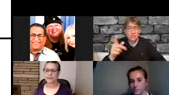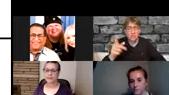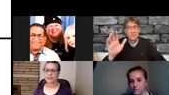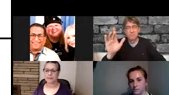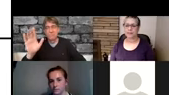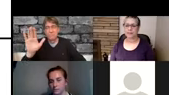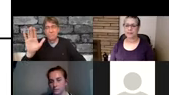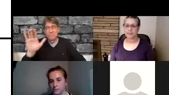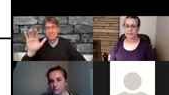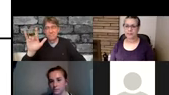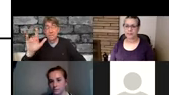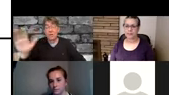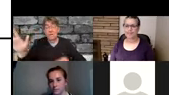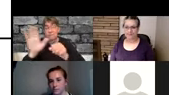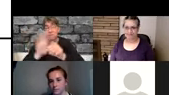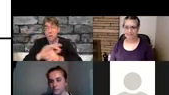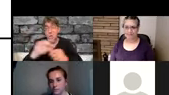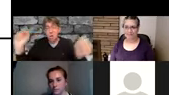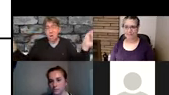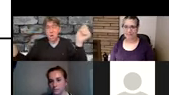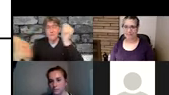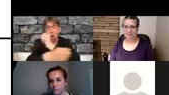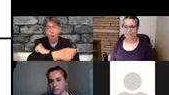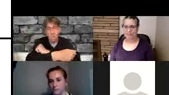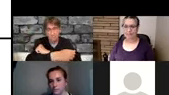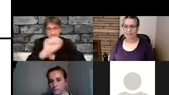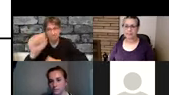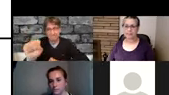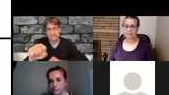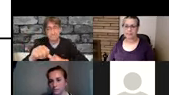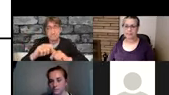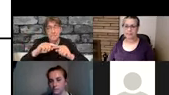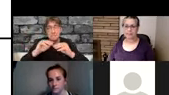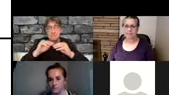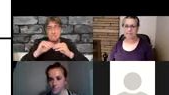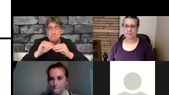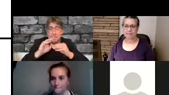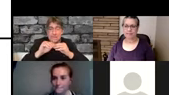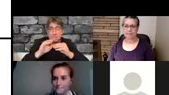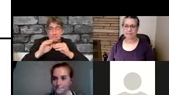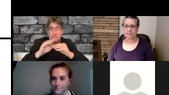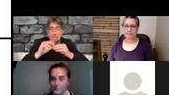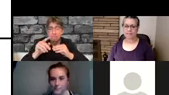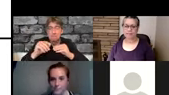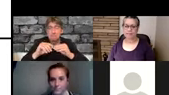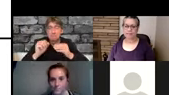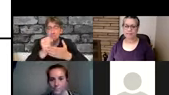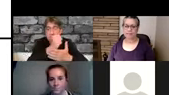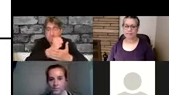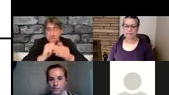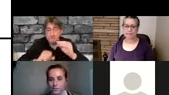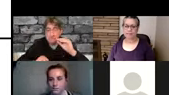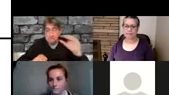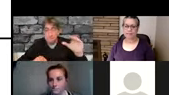There is no minimum load amount or a certain denomination that one must load in the future